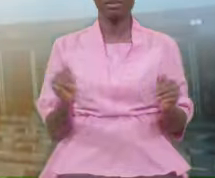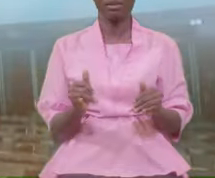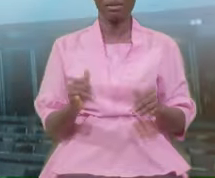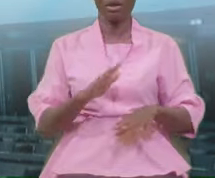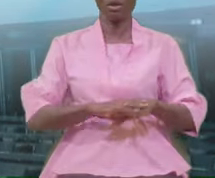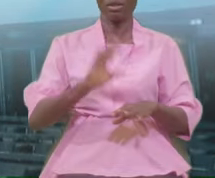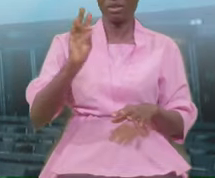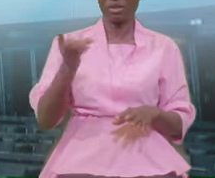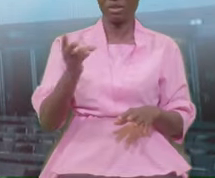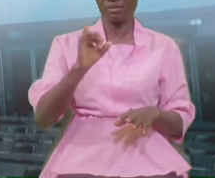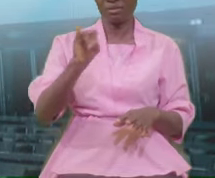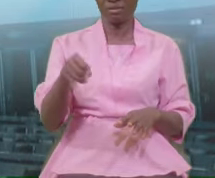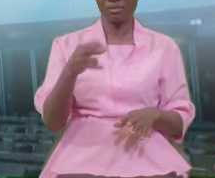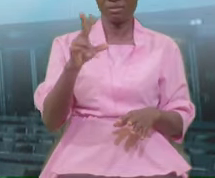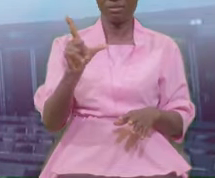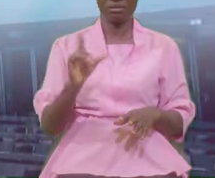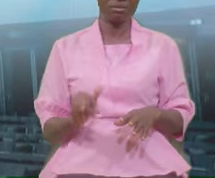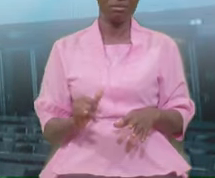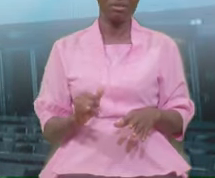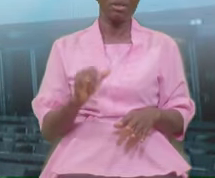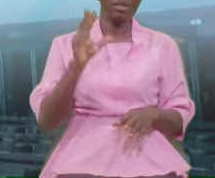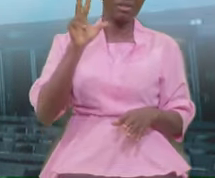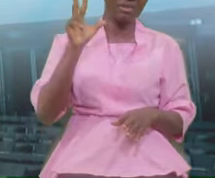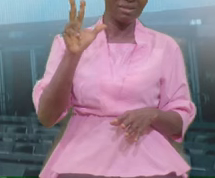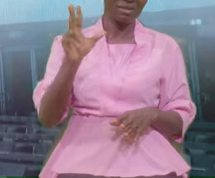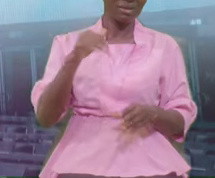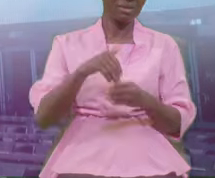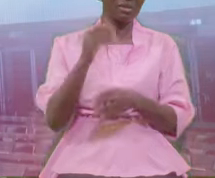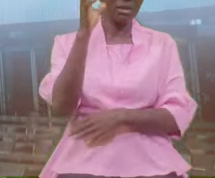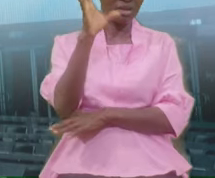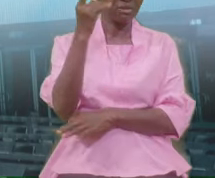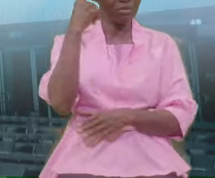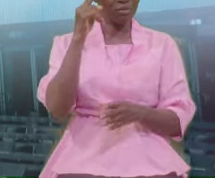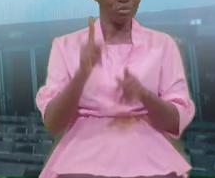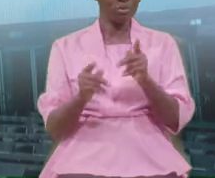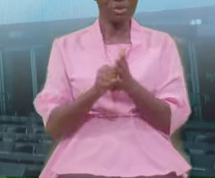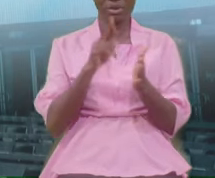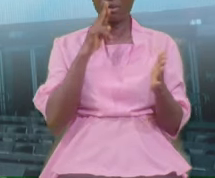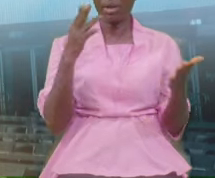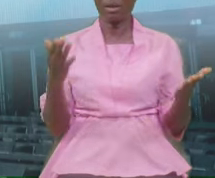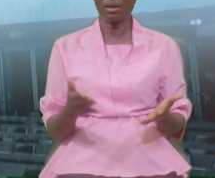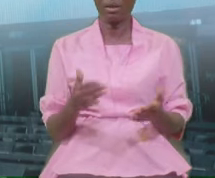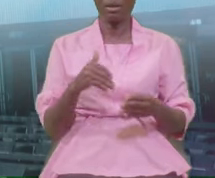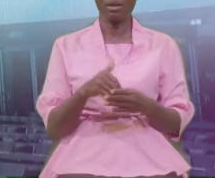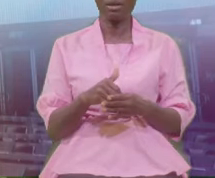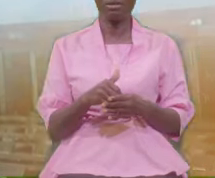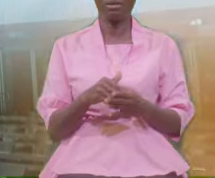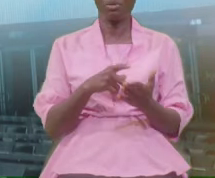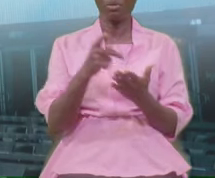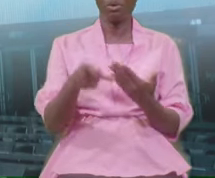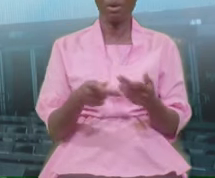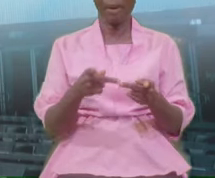in the Hall here for those who are R here this Alpha location and then in other locations